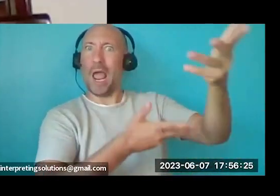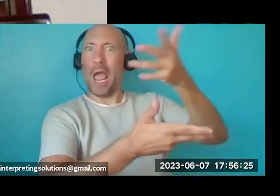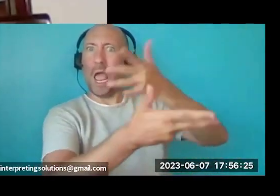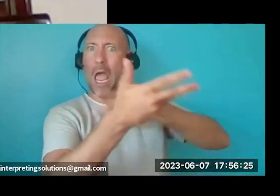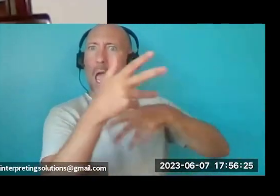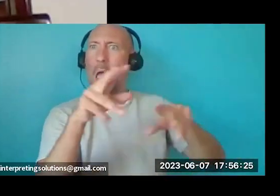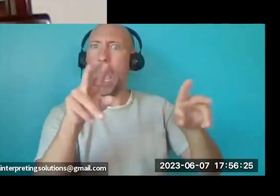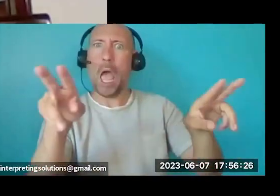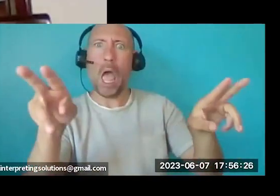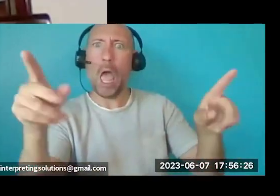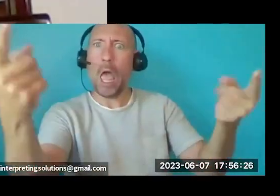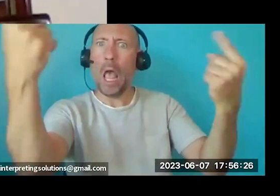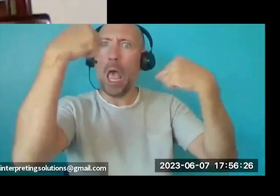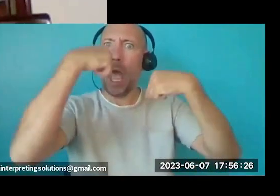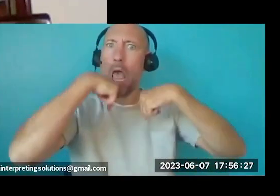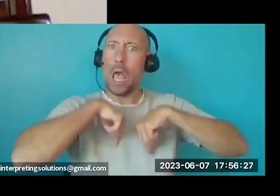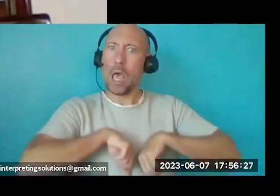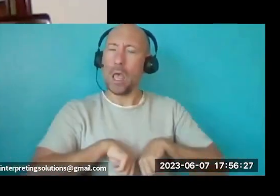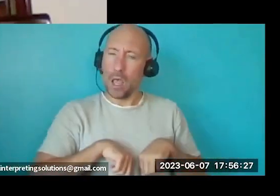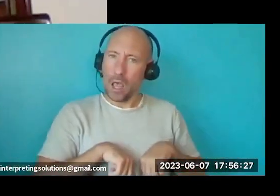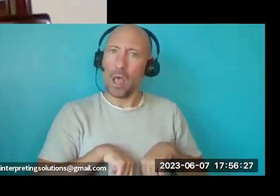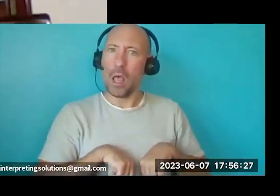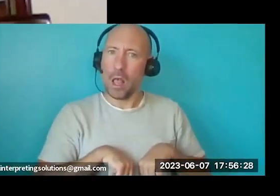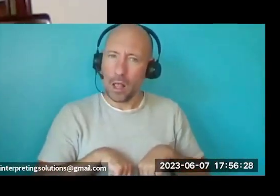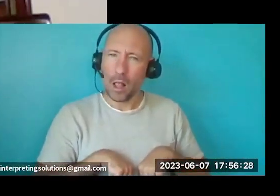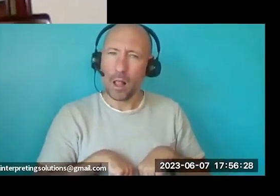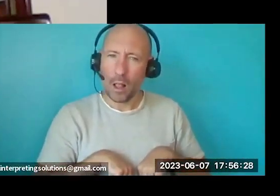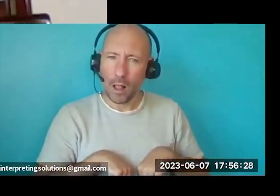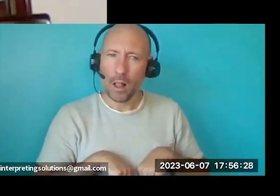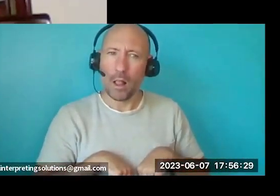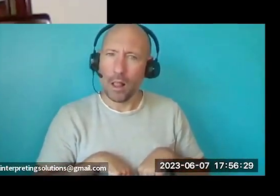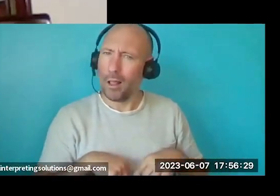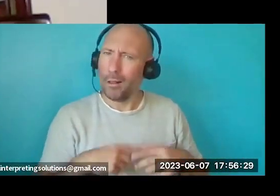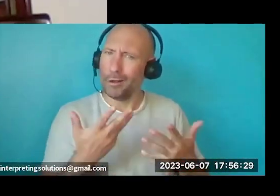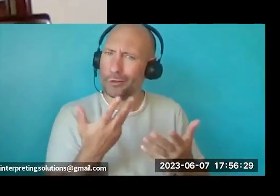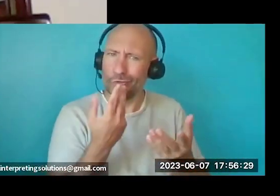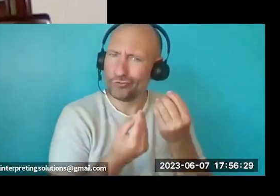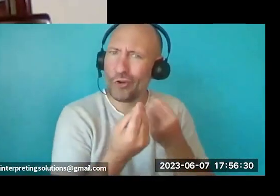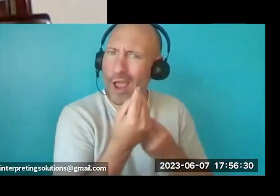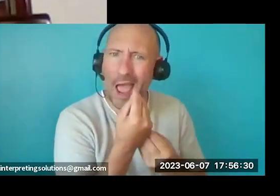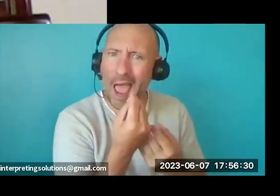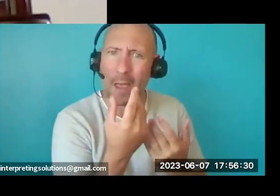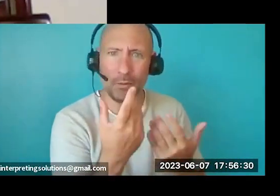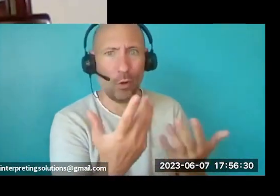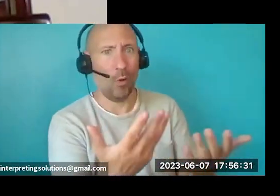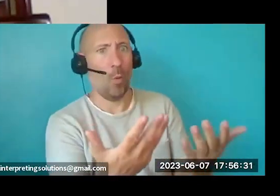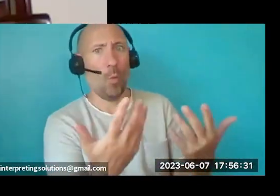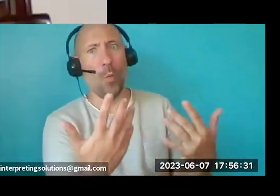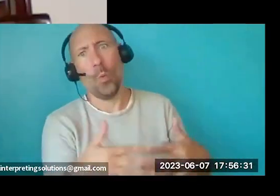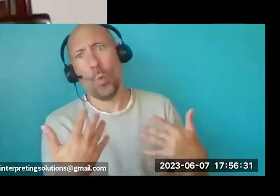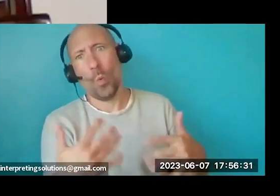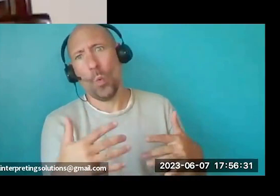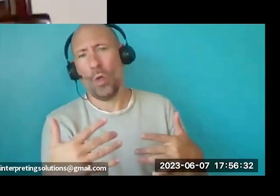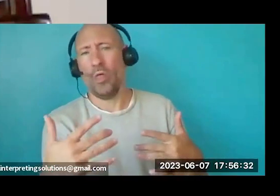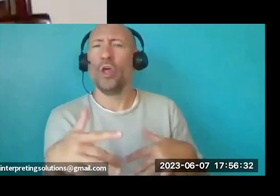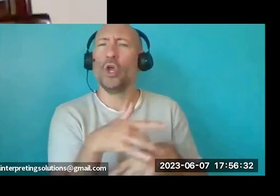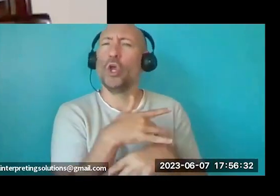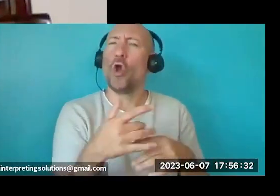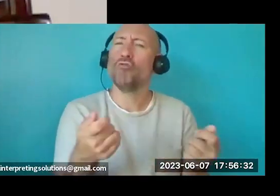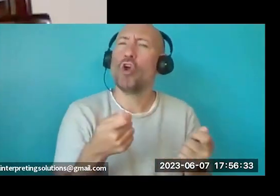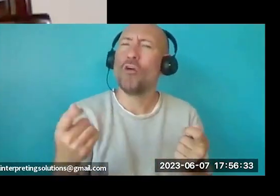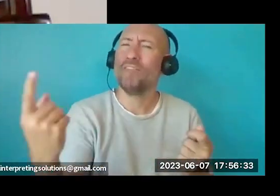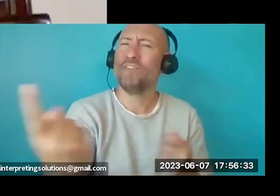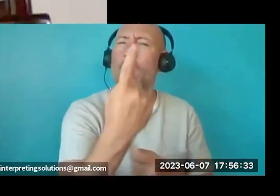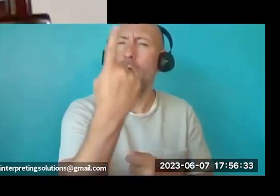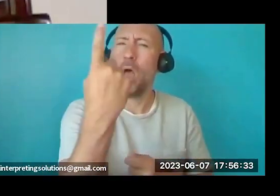amplified by the description. Everything can be described. Camilla and Marta, the choreographer, have